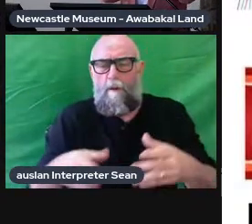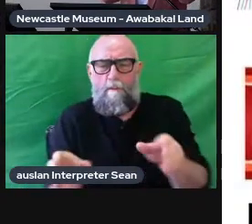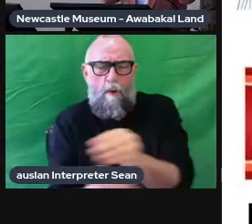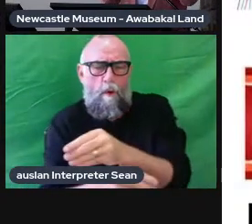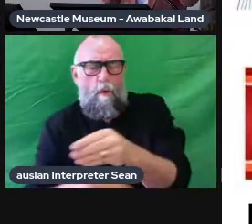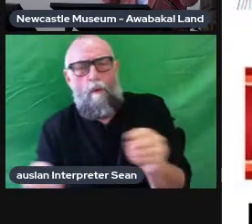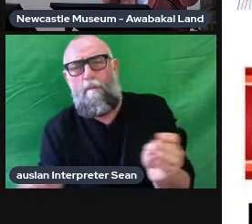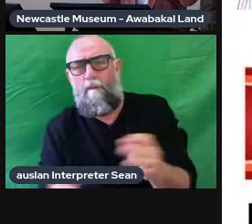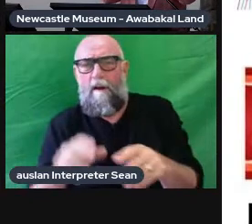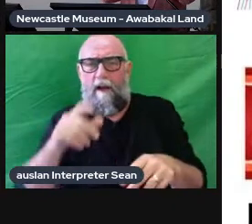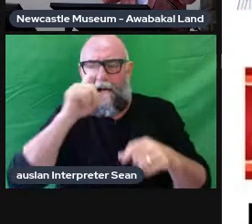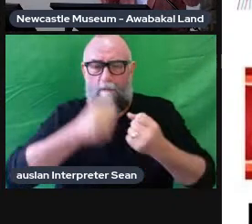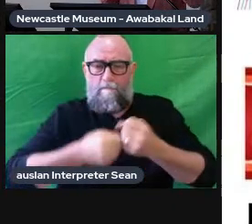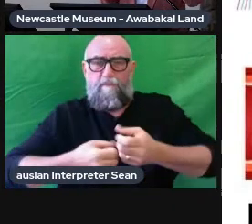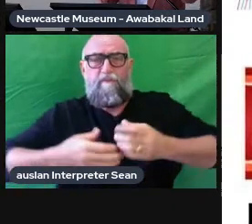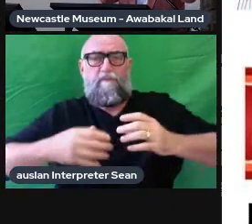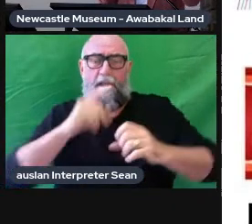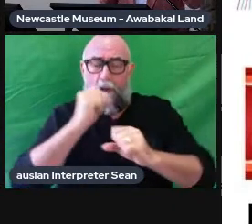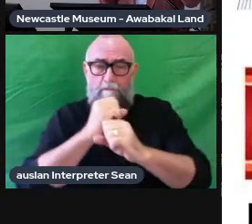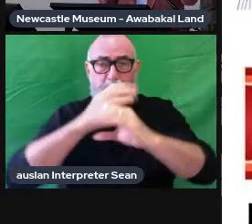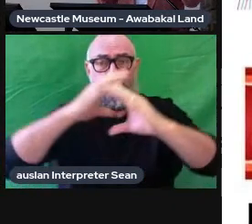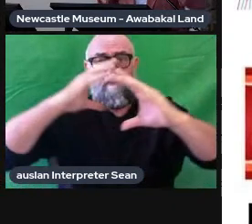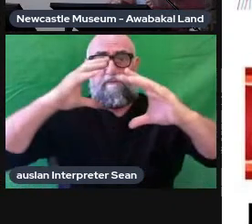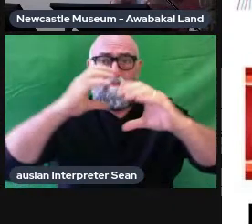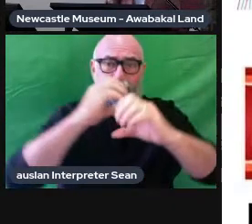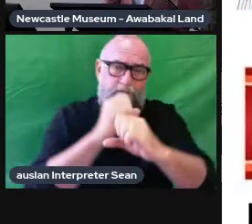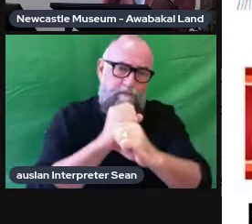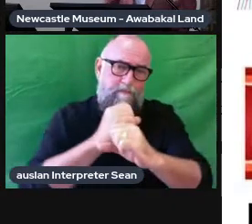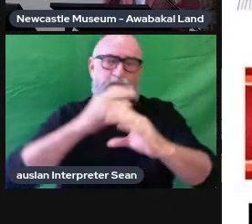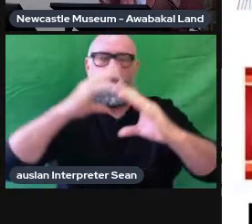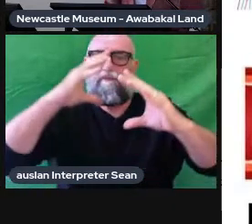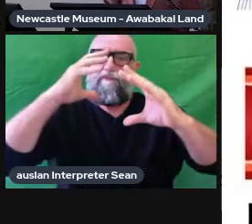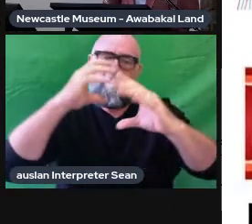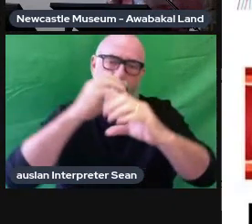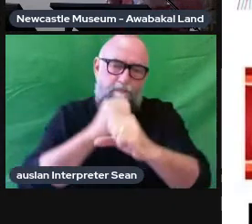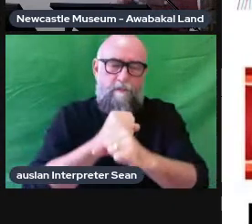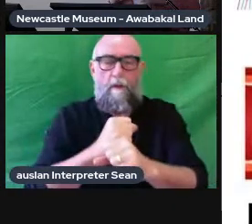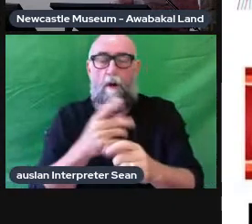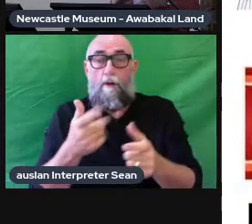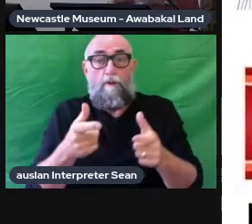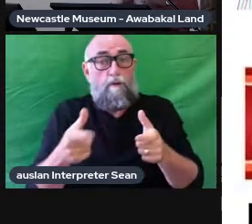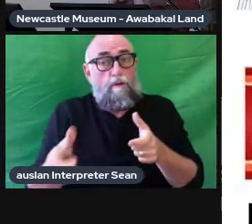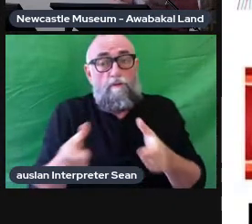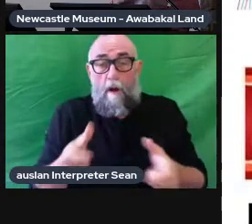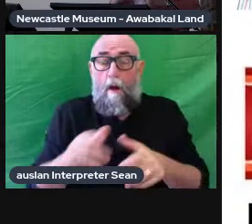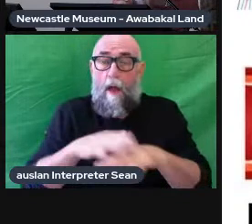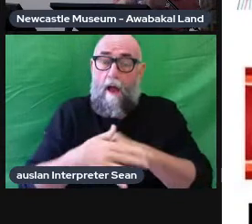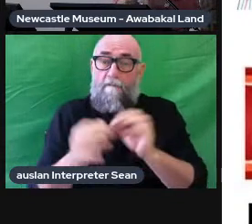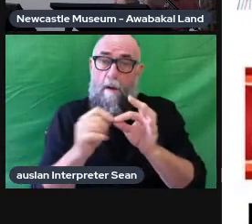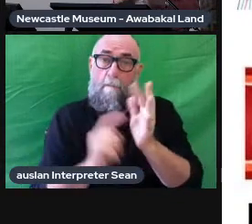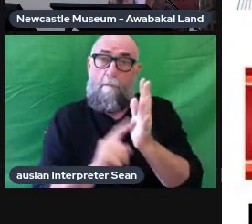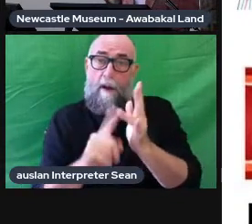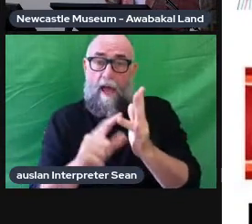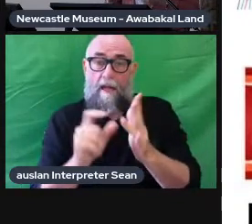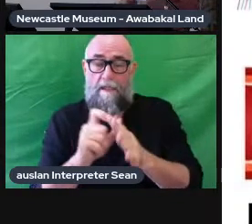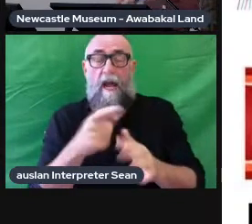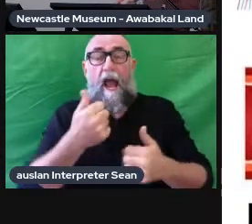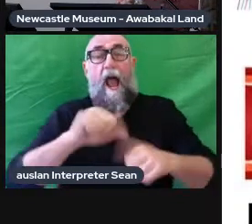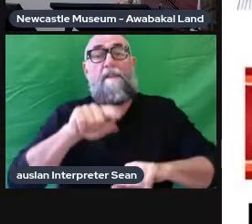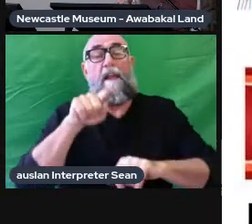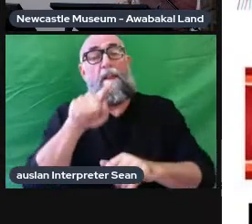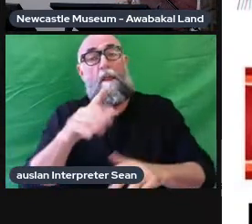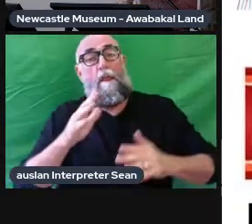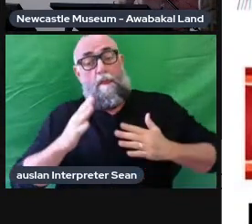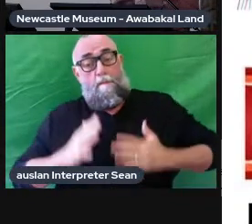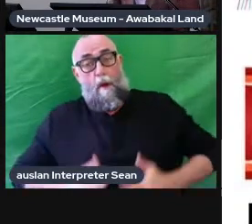that they can expand and close to regulate the blood circulation and be responsive to those times when we need more oxygen to the brain and